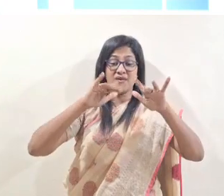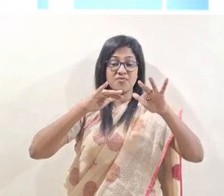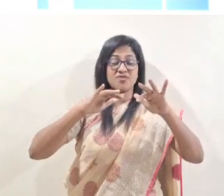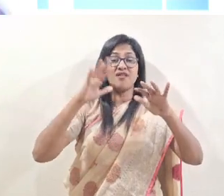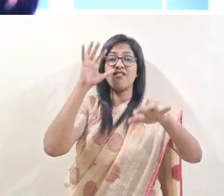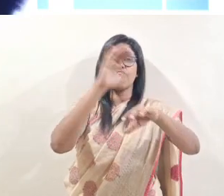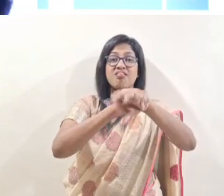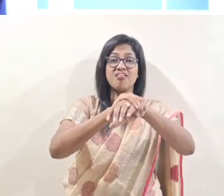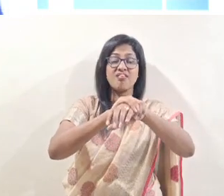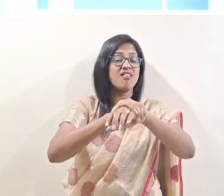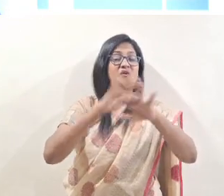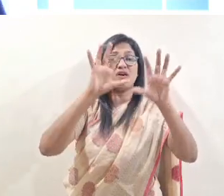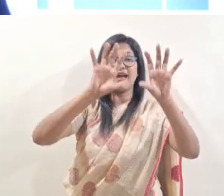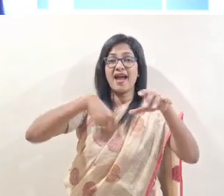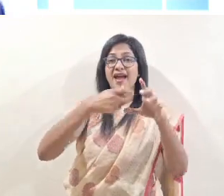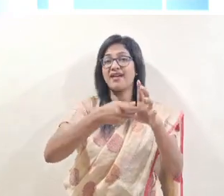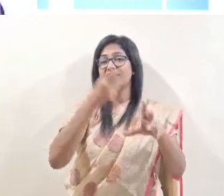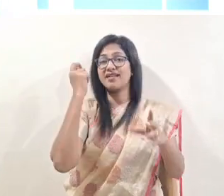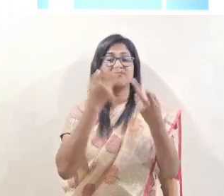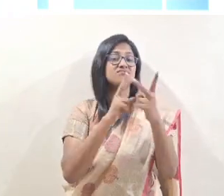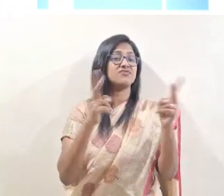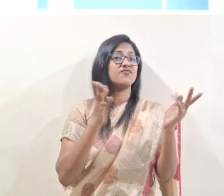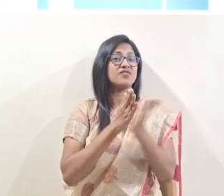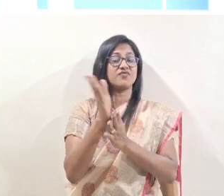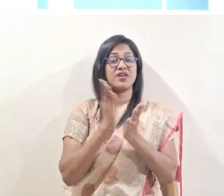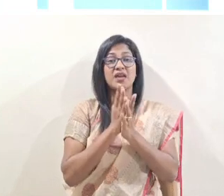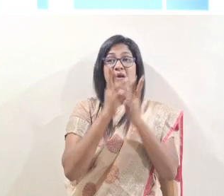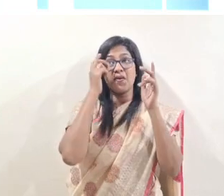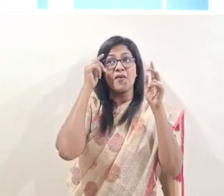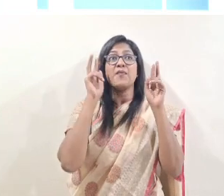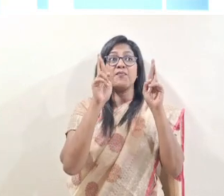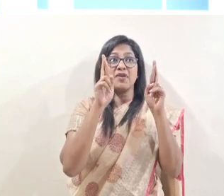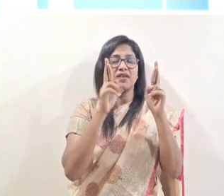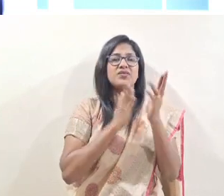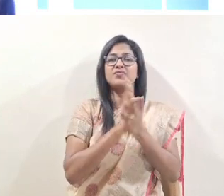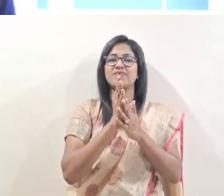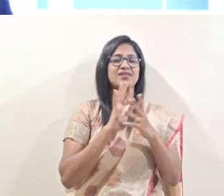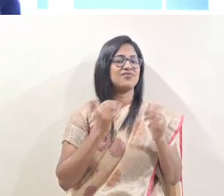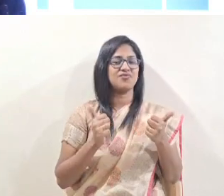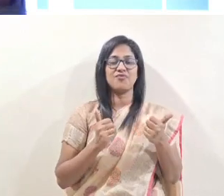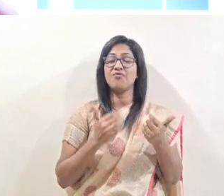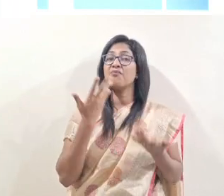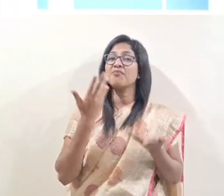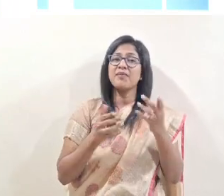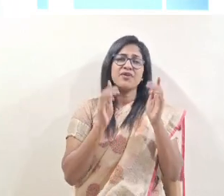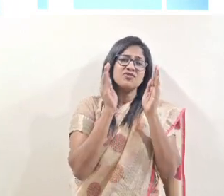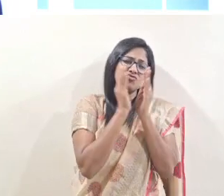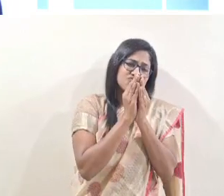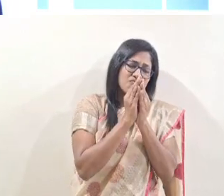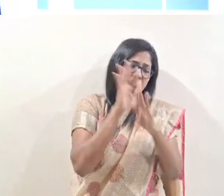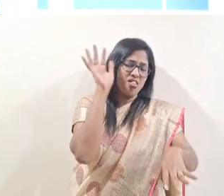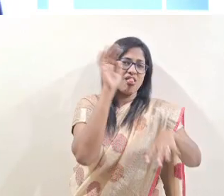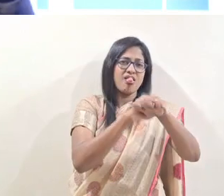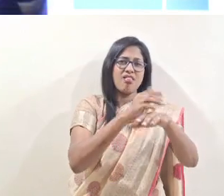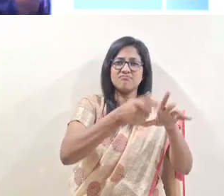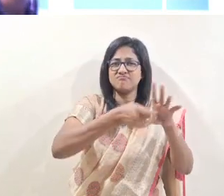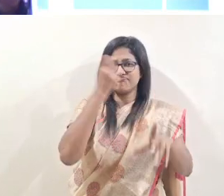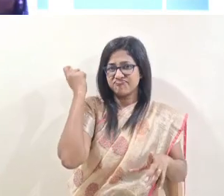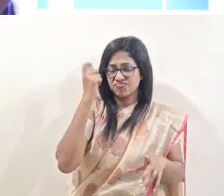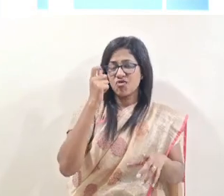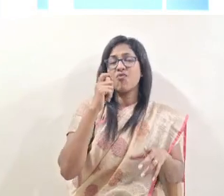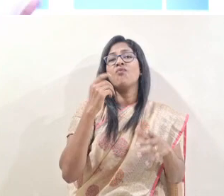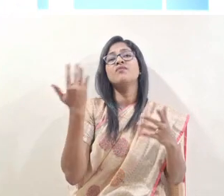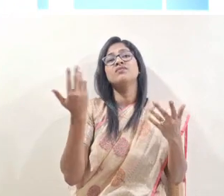like that it will happen in a predictive way. Many of them can be a smaller attack,